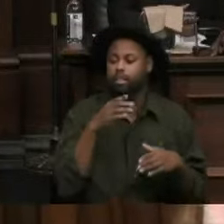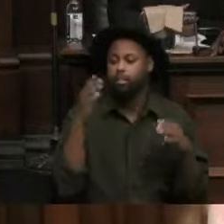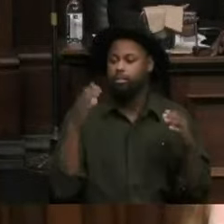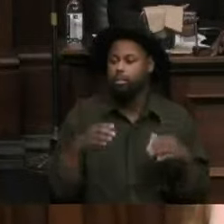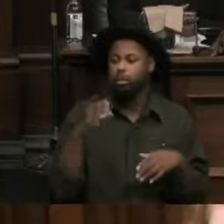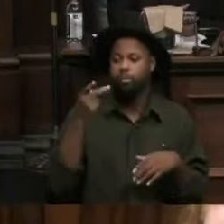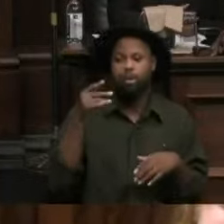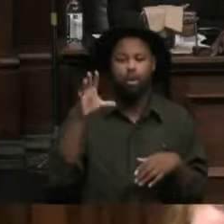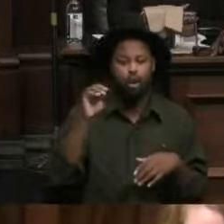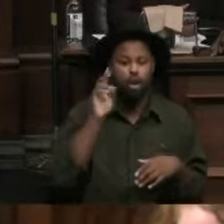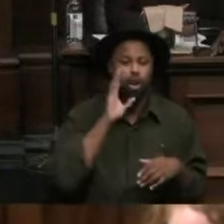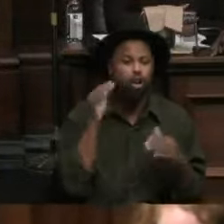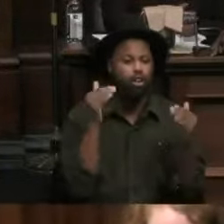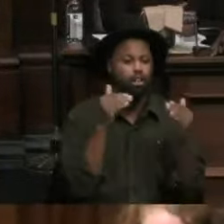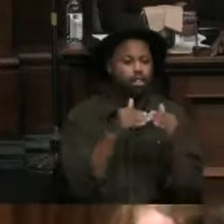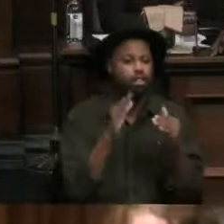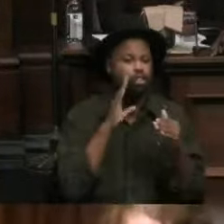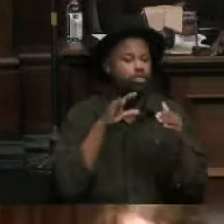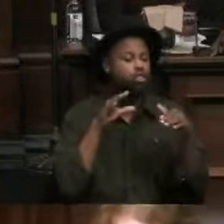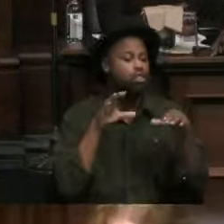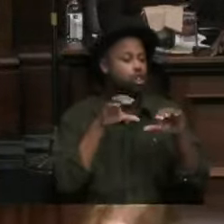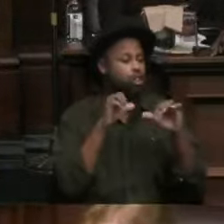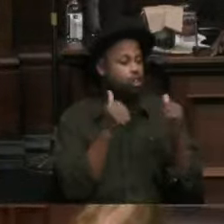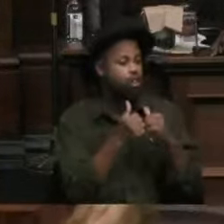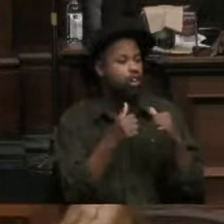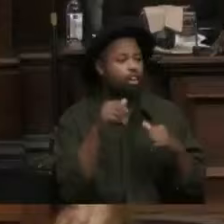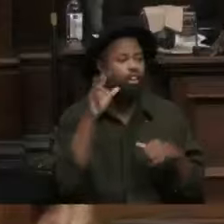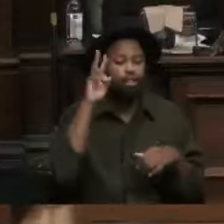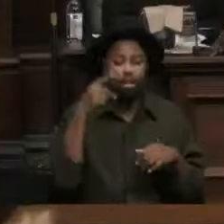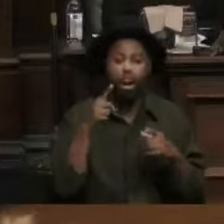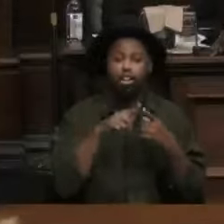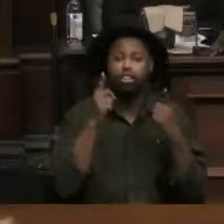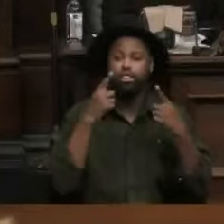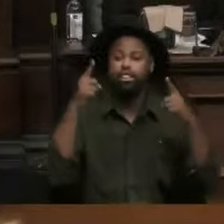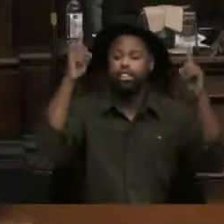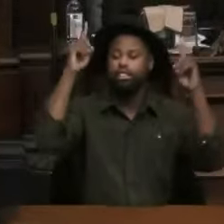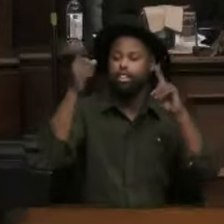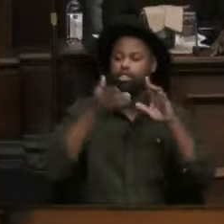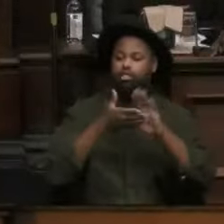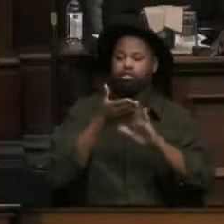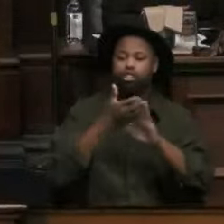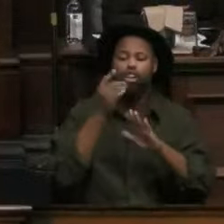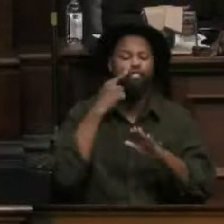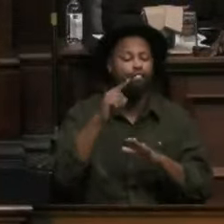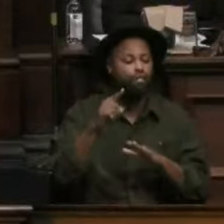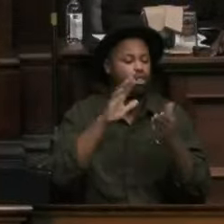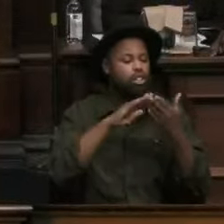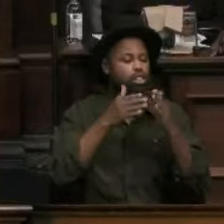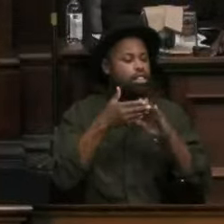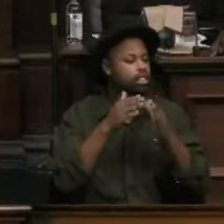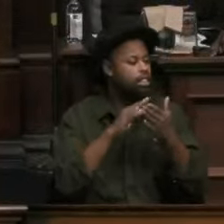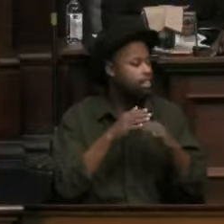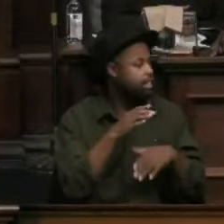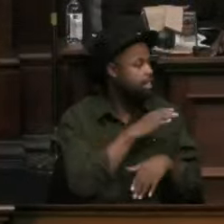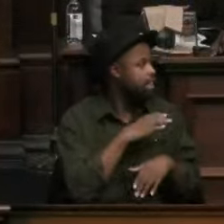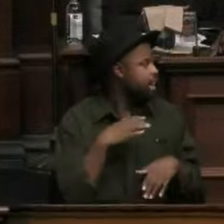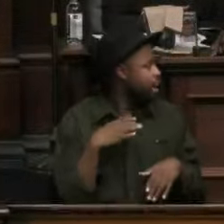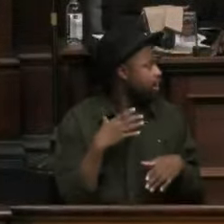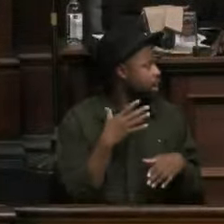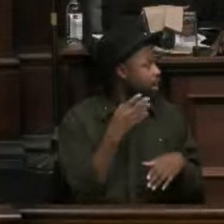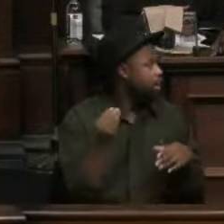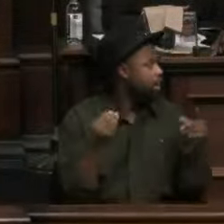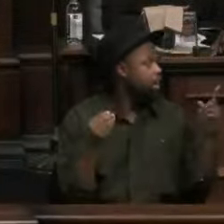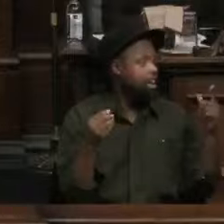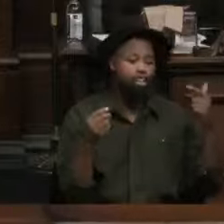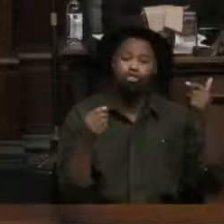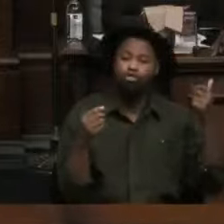involved in the Charlotte Community Association, serving as vice president until he successfully ran for City Council, and whereas we recognize our